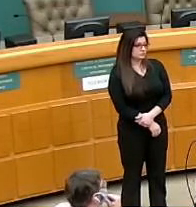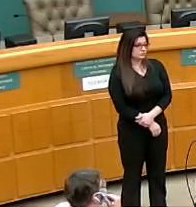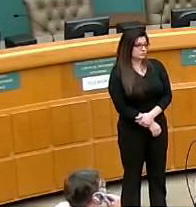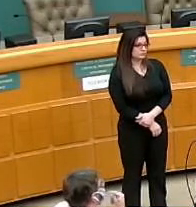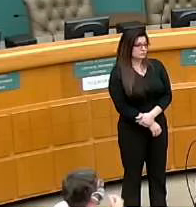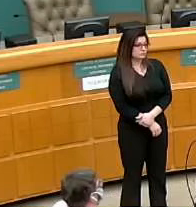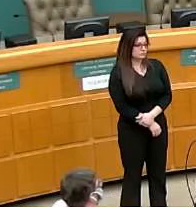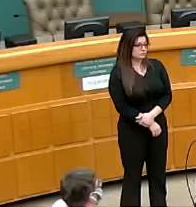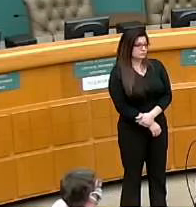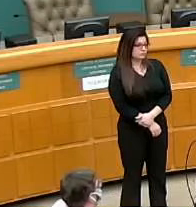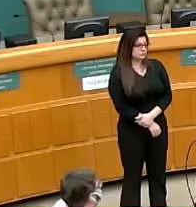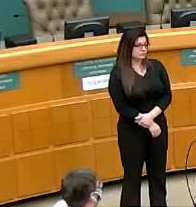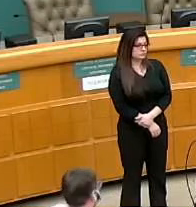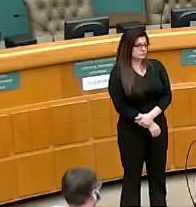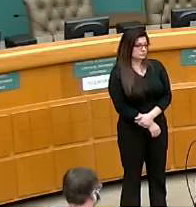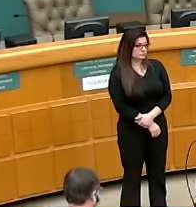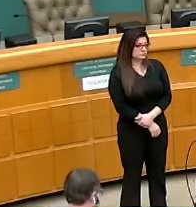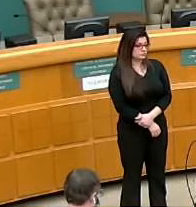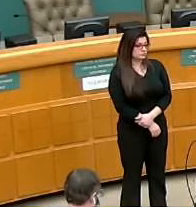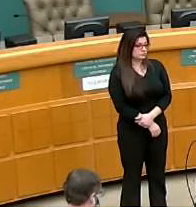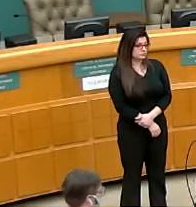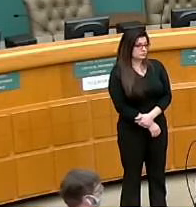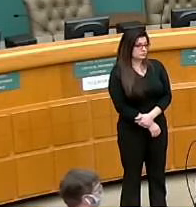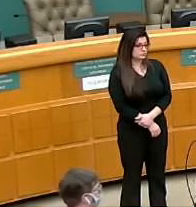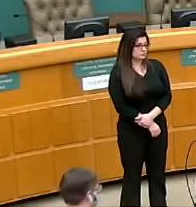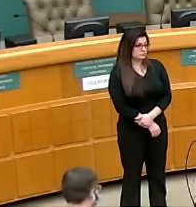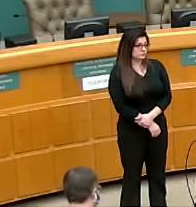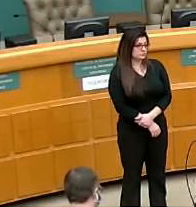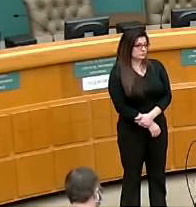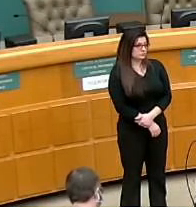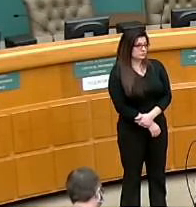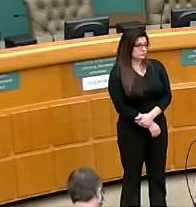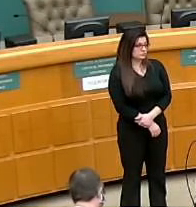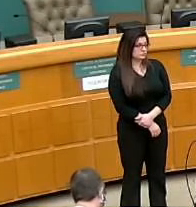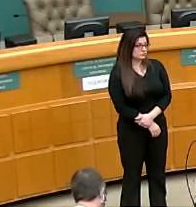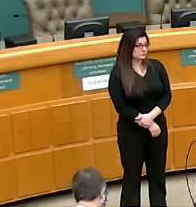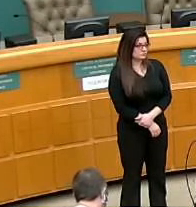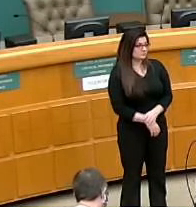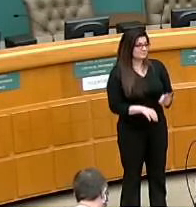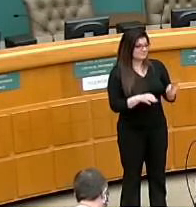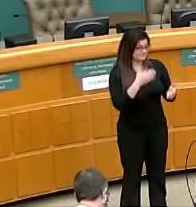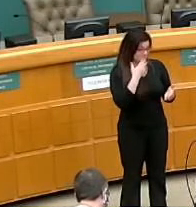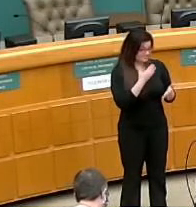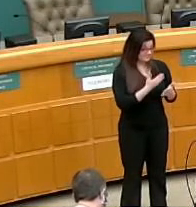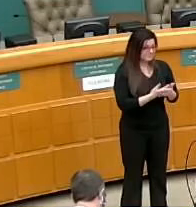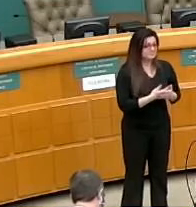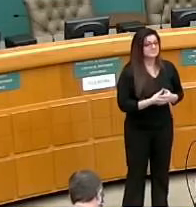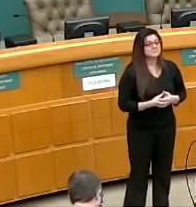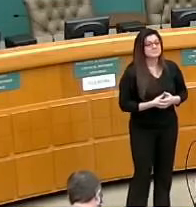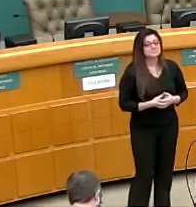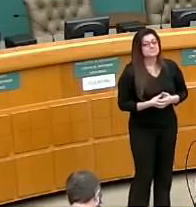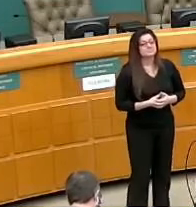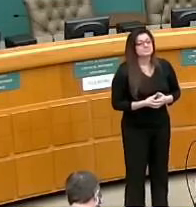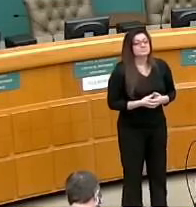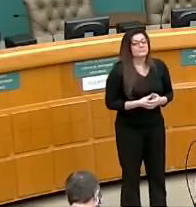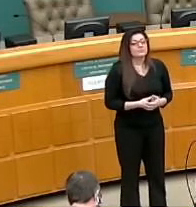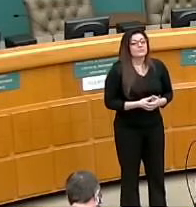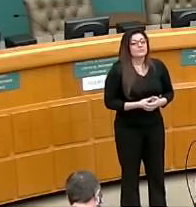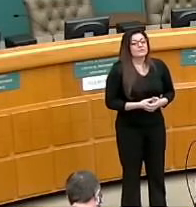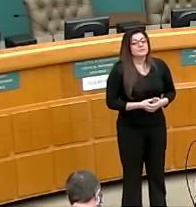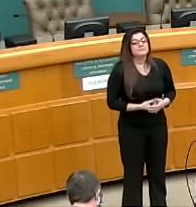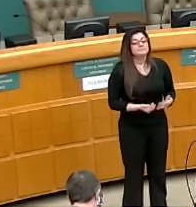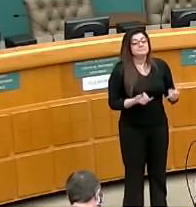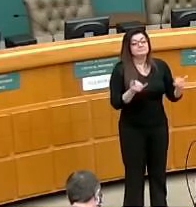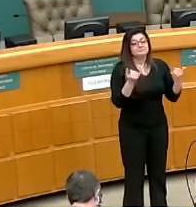de alta, 4 continúan en el hospital y 3 en condición crítica. Okay, thank you. Okay, we're